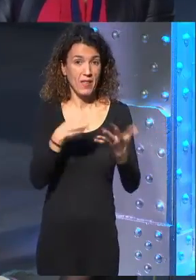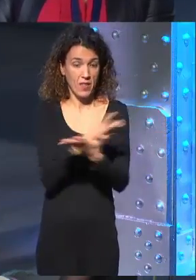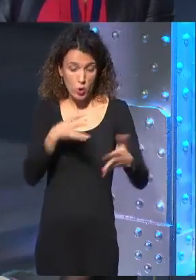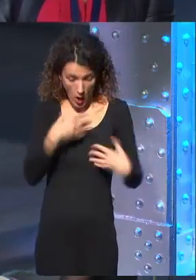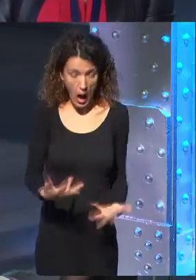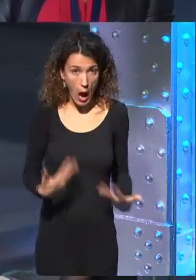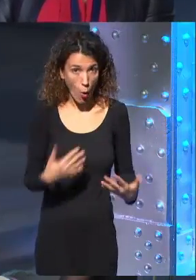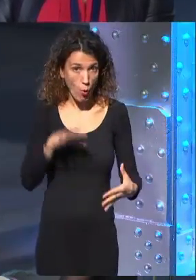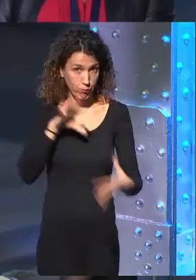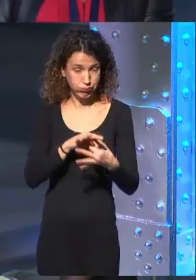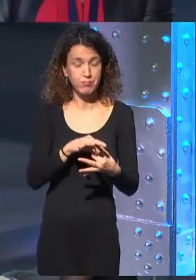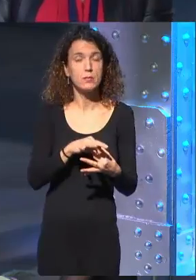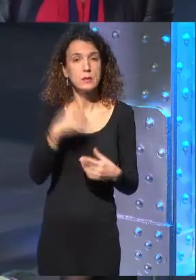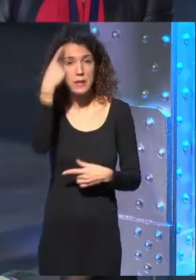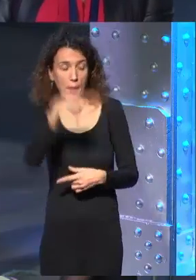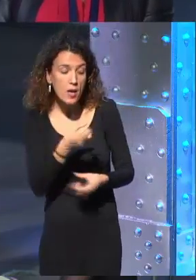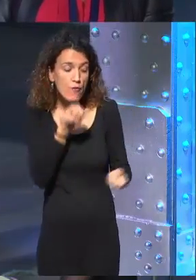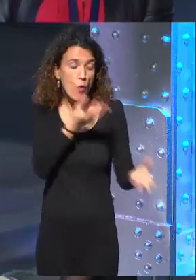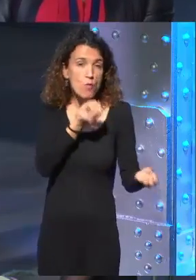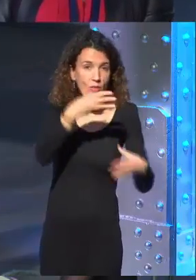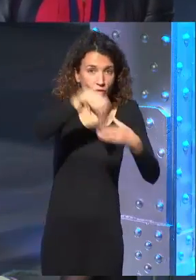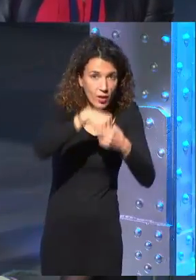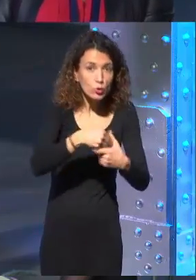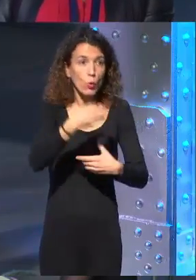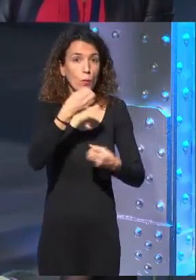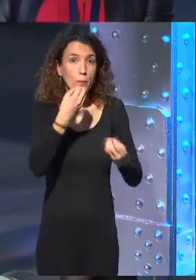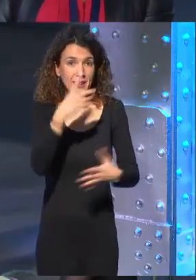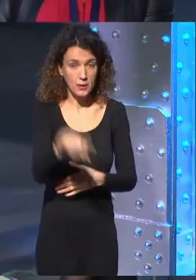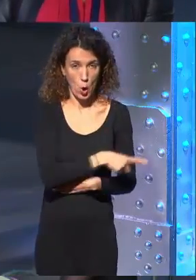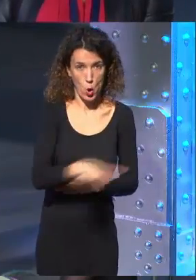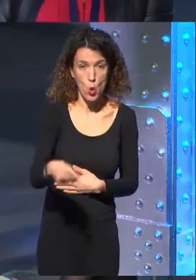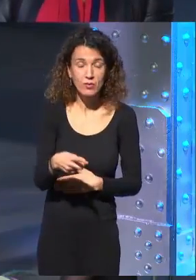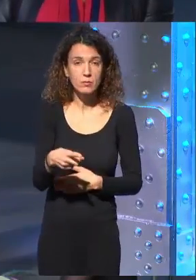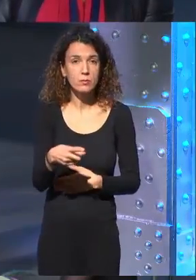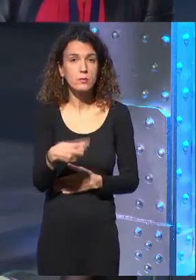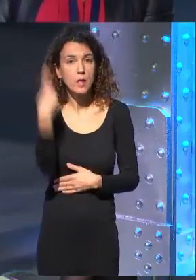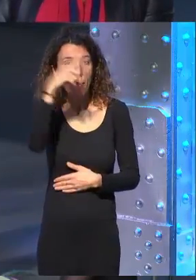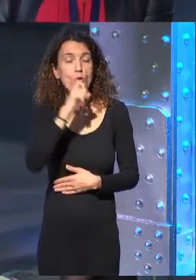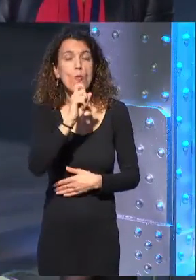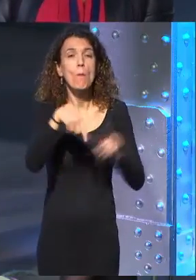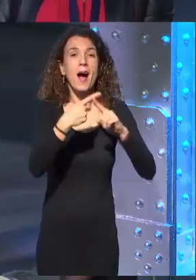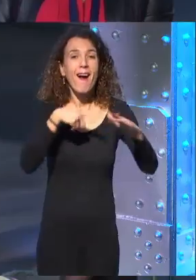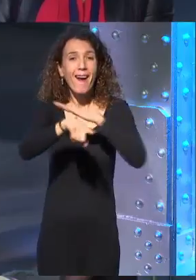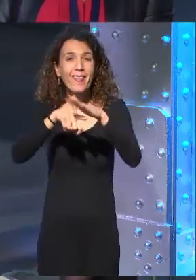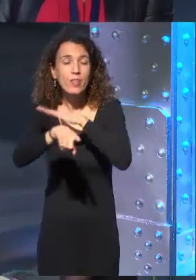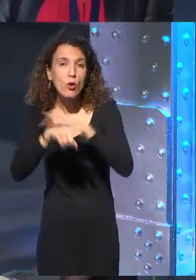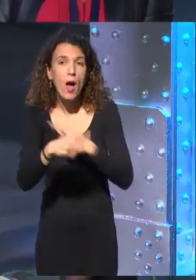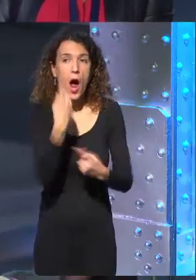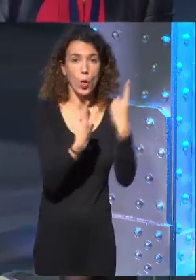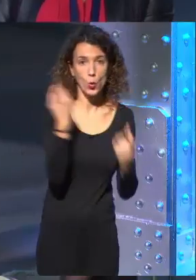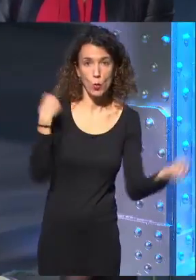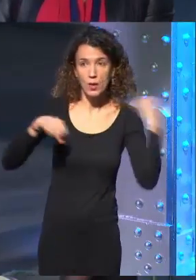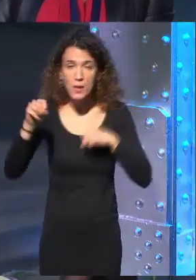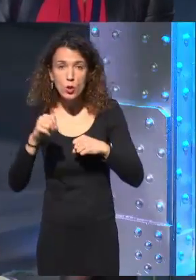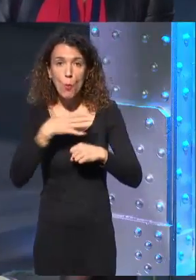to cybersecurity for this year 2018, to know what information is true, and especially how